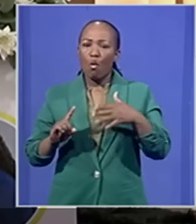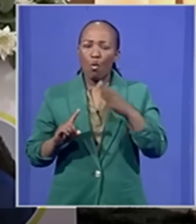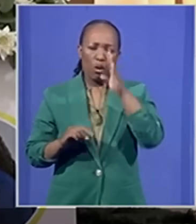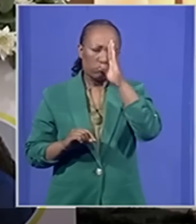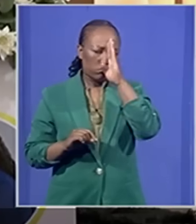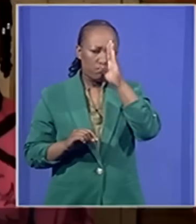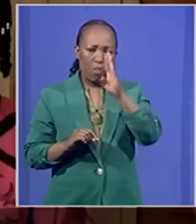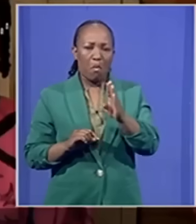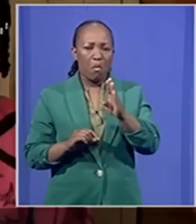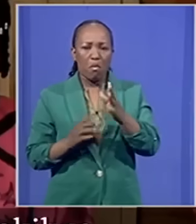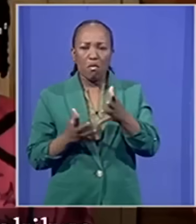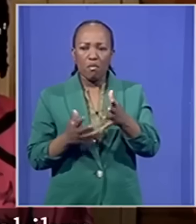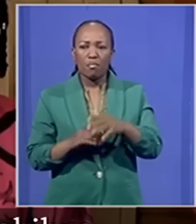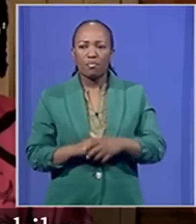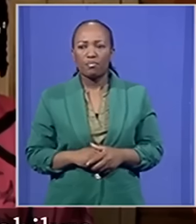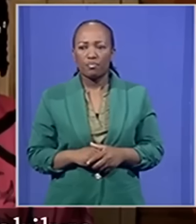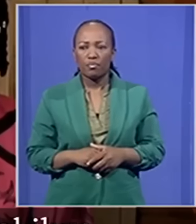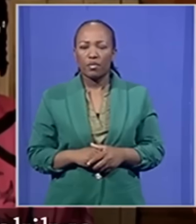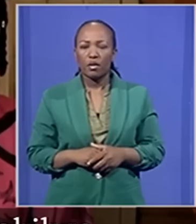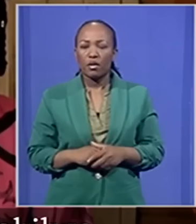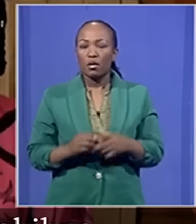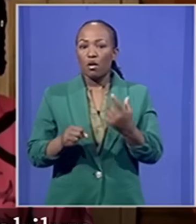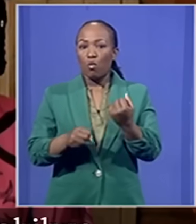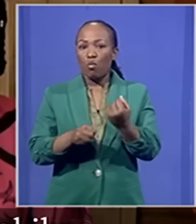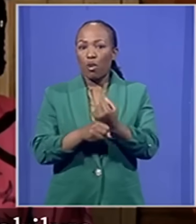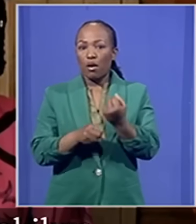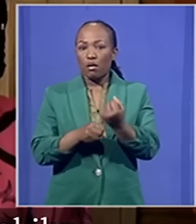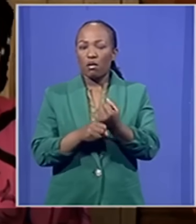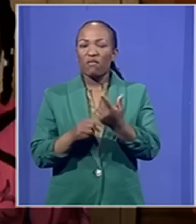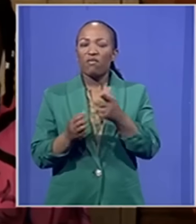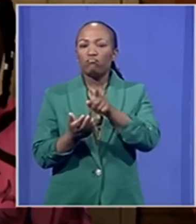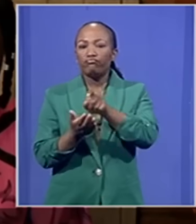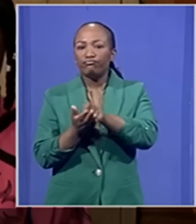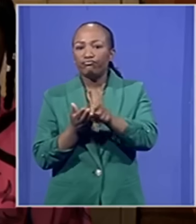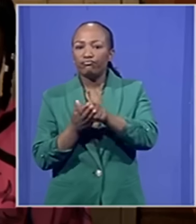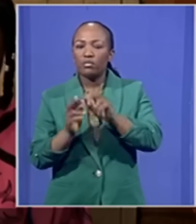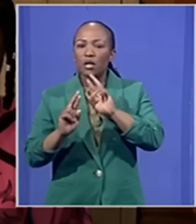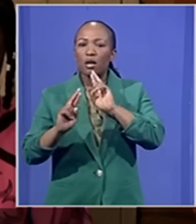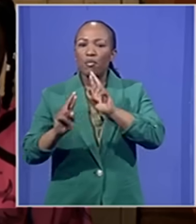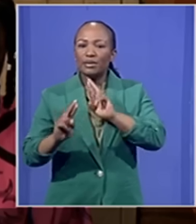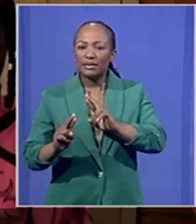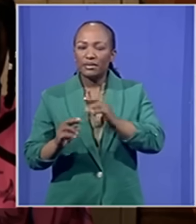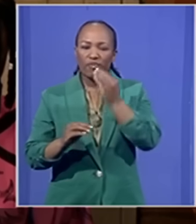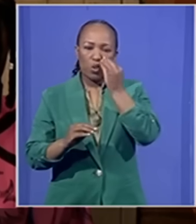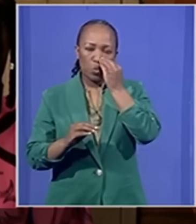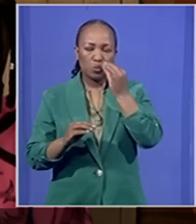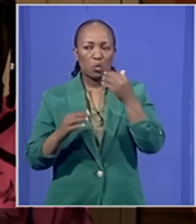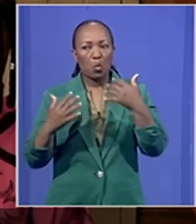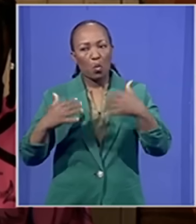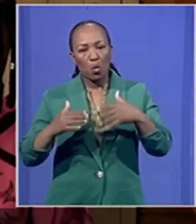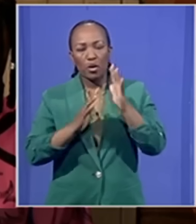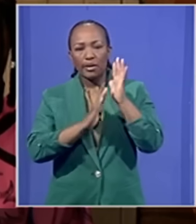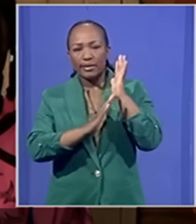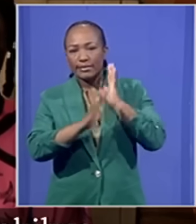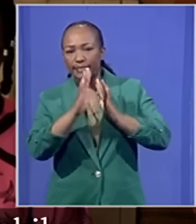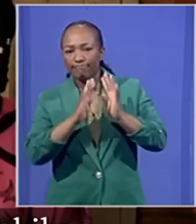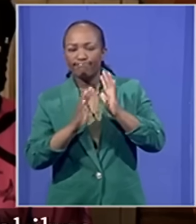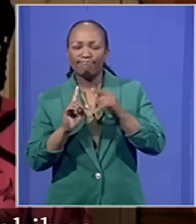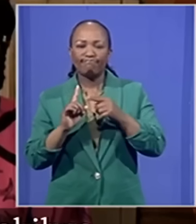Tsidi's contribution to journalism in South Africa will be etched in history. Her laugh,